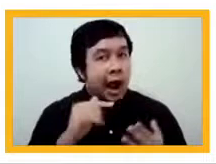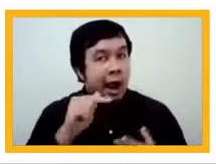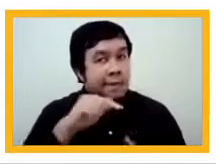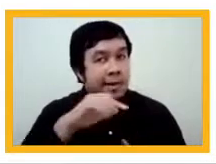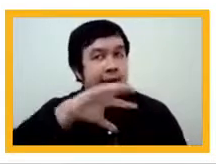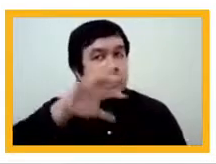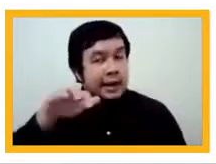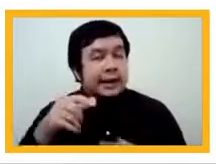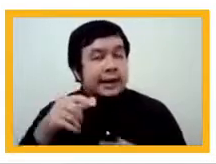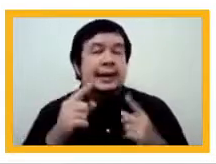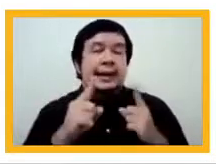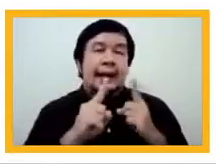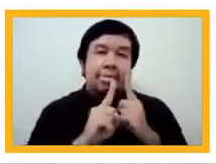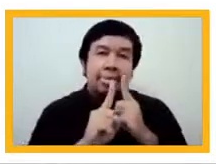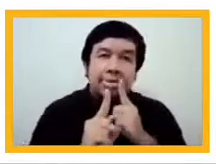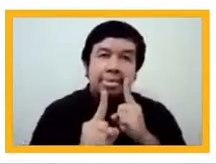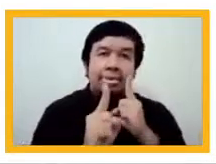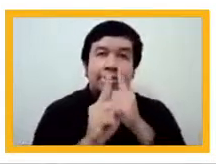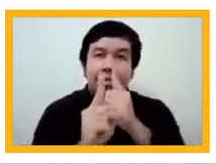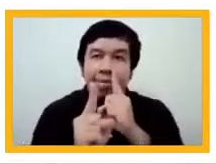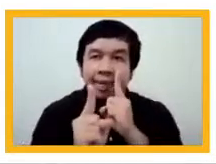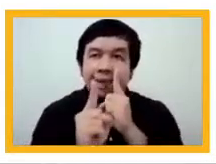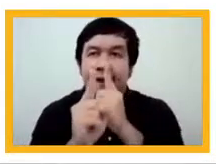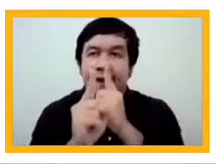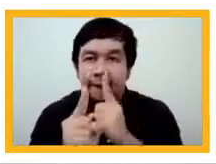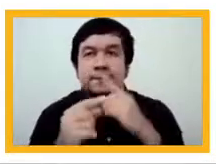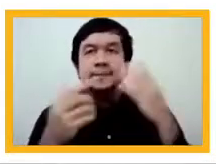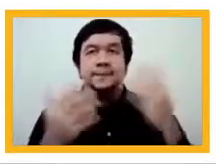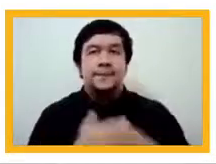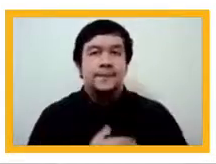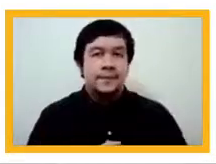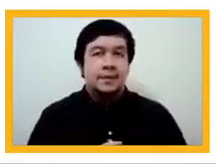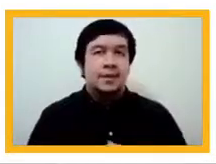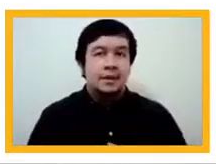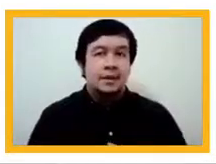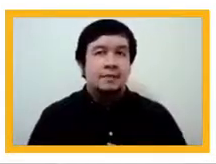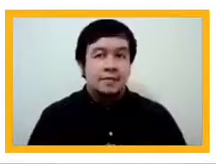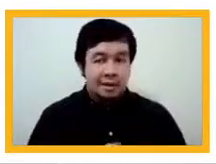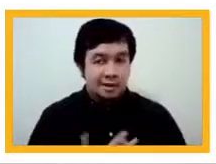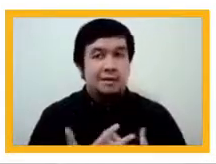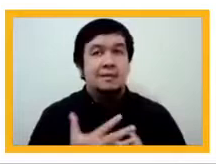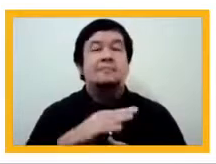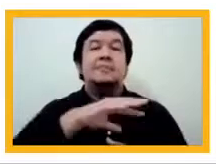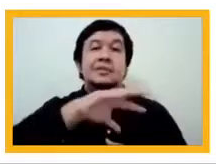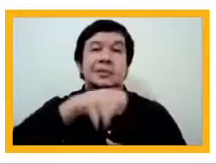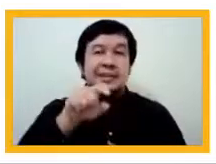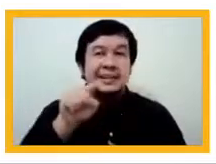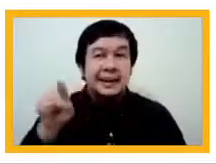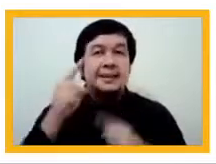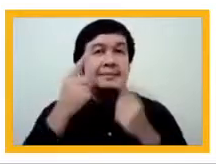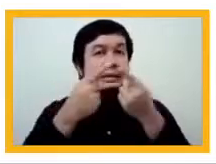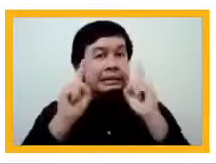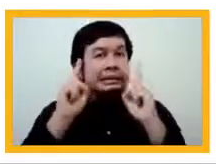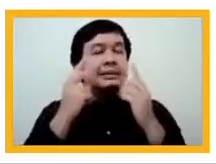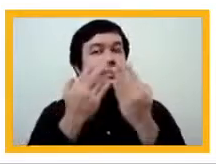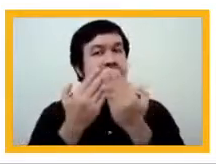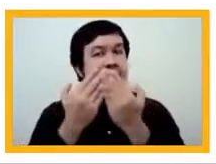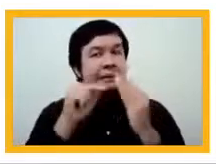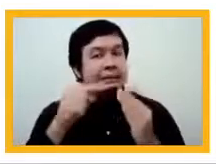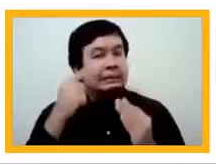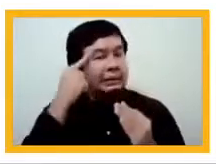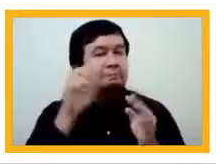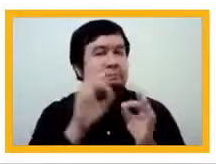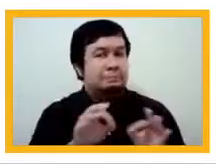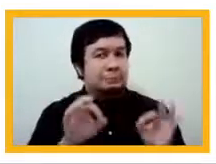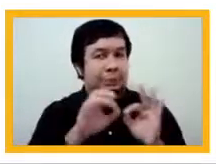hope every country and every university think seriously adopt the new technology to make students